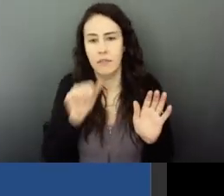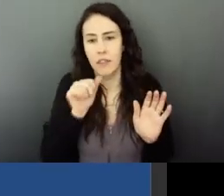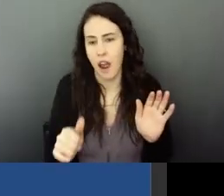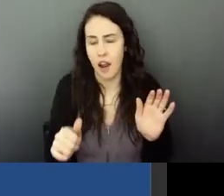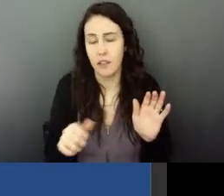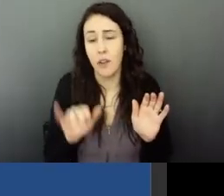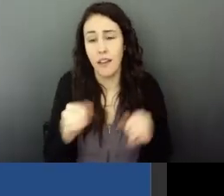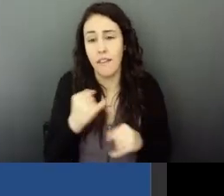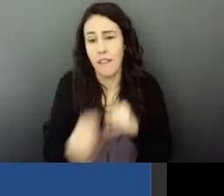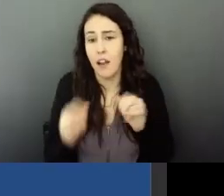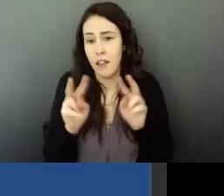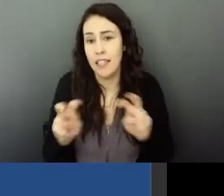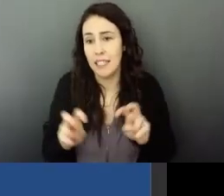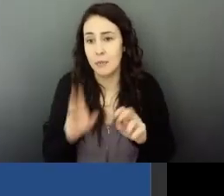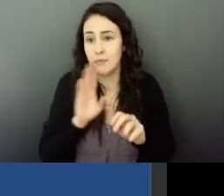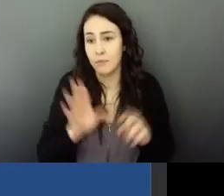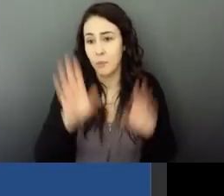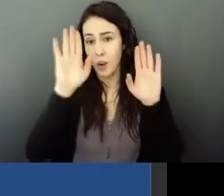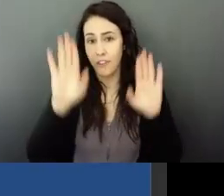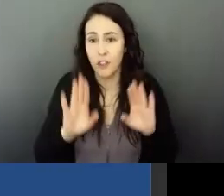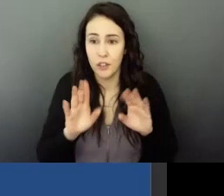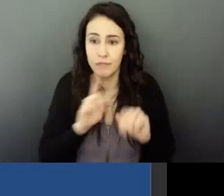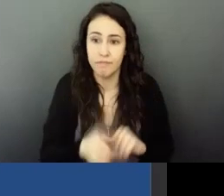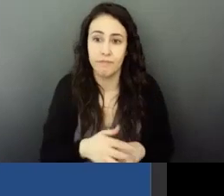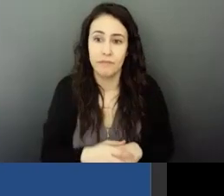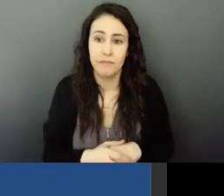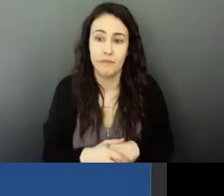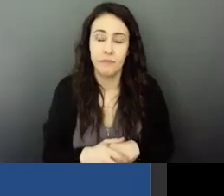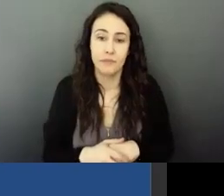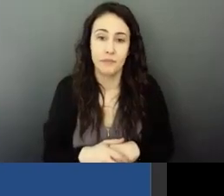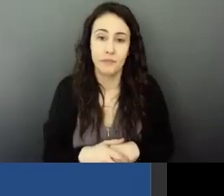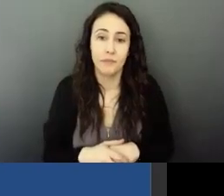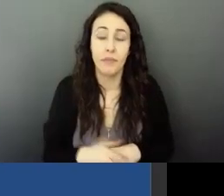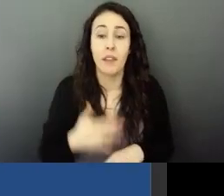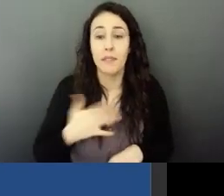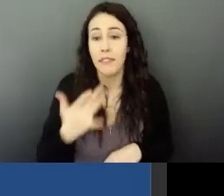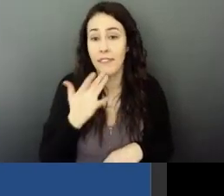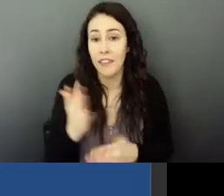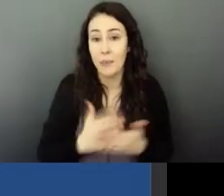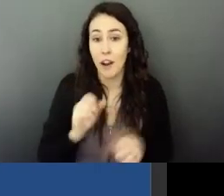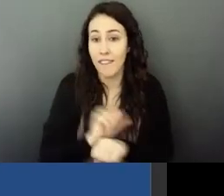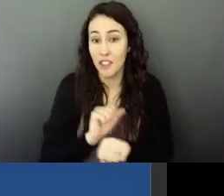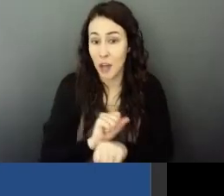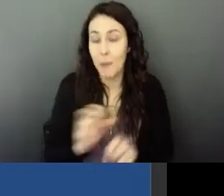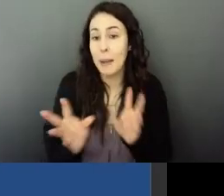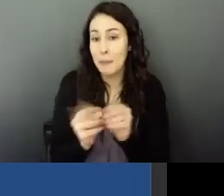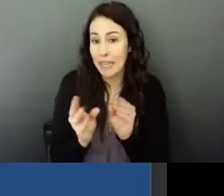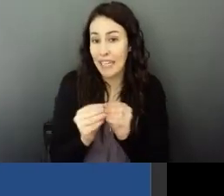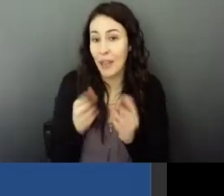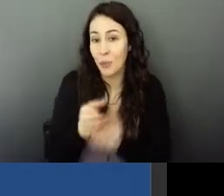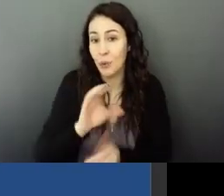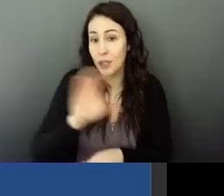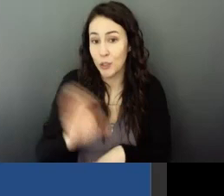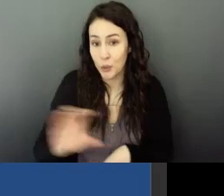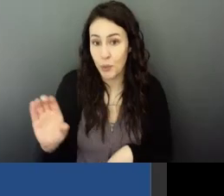wonderful. So my favorite part of the job is meeting with students via Zoom. And